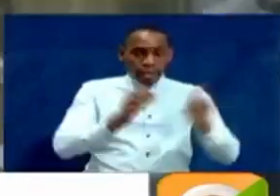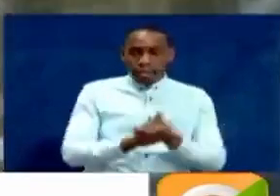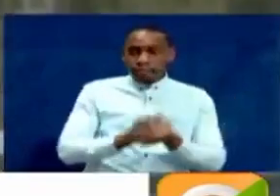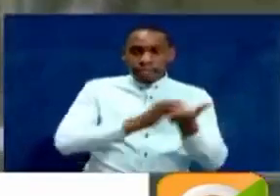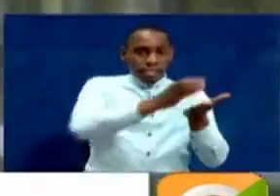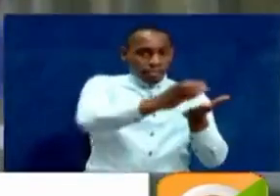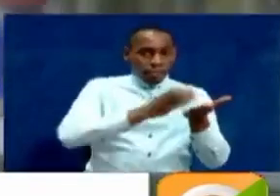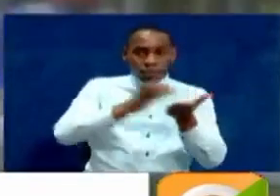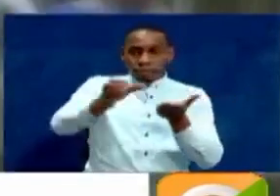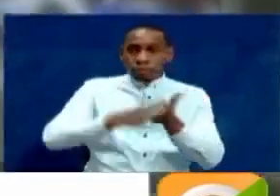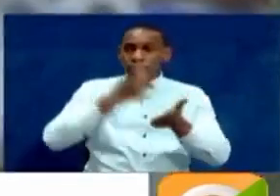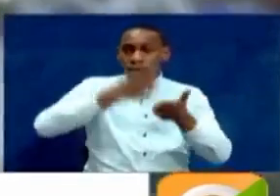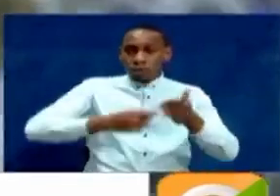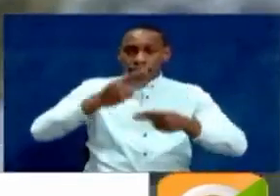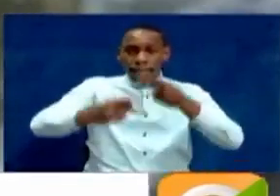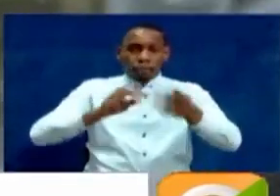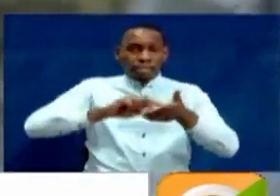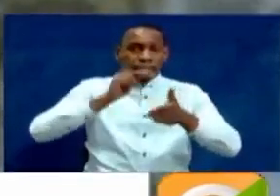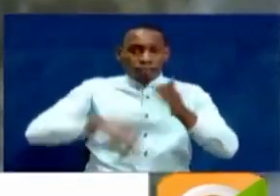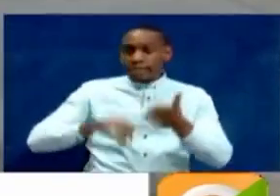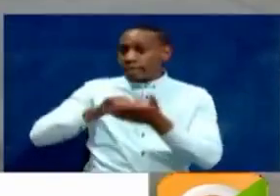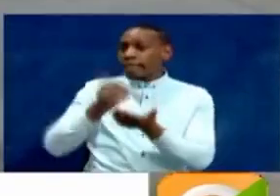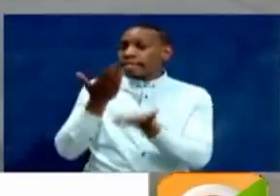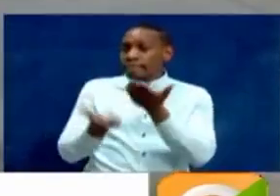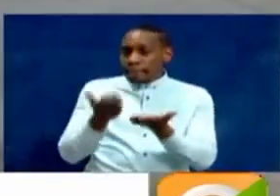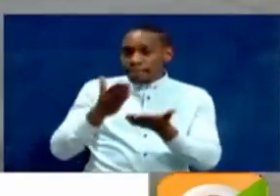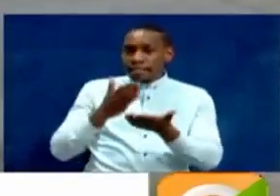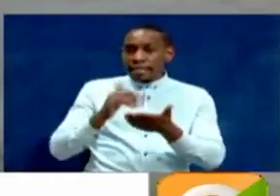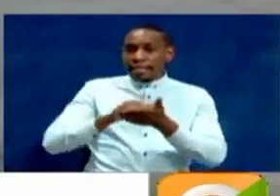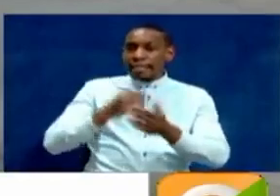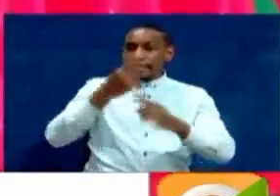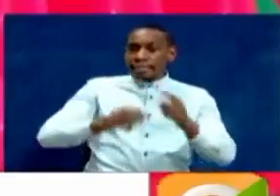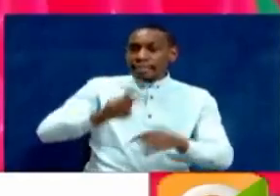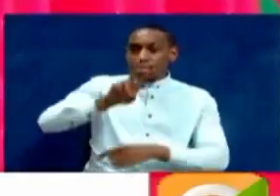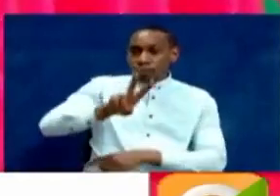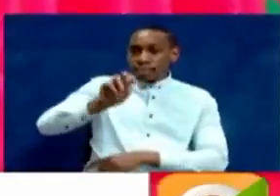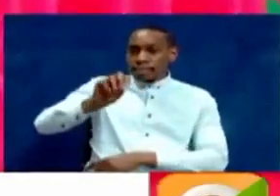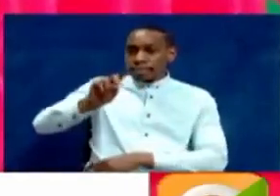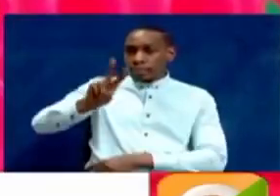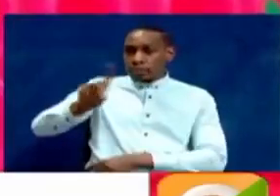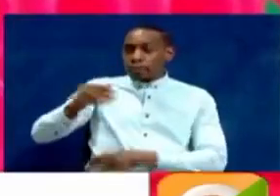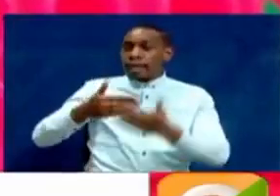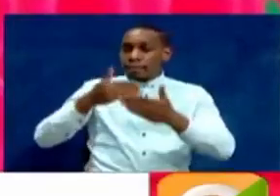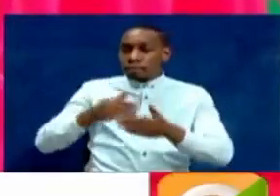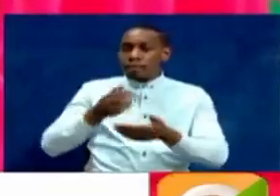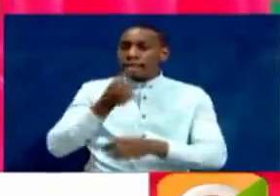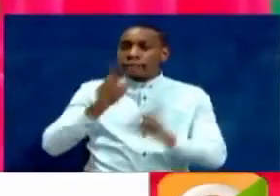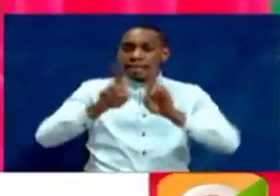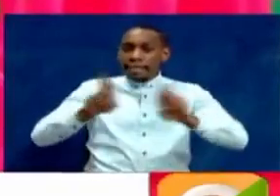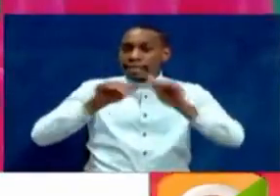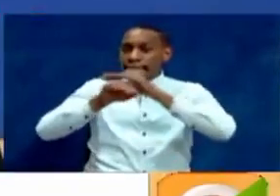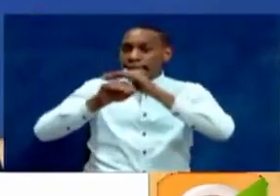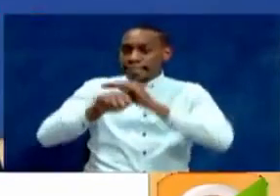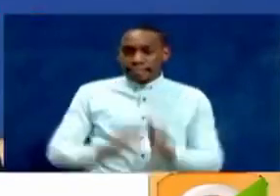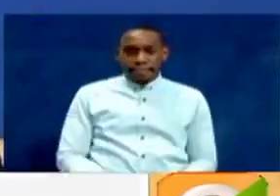the distribution and logistics process means that it may be well into 2021 before it is readily